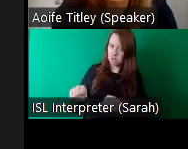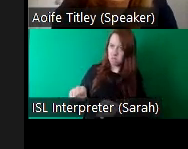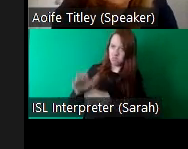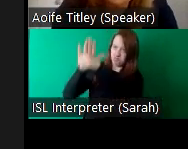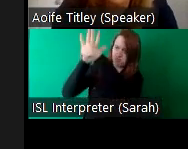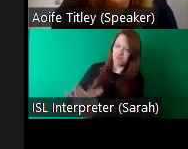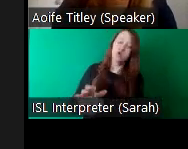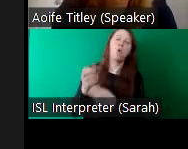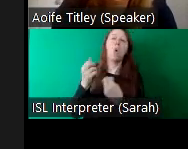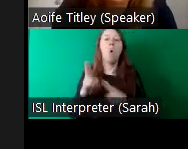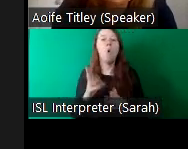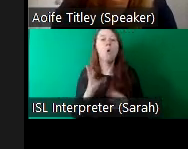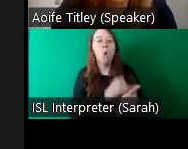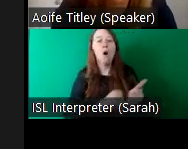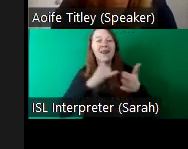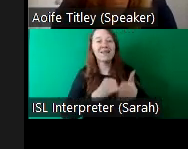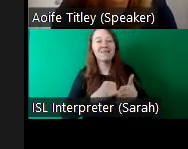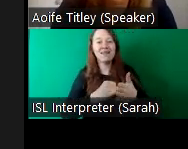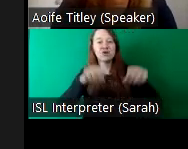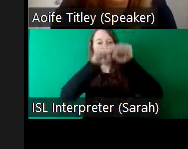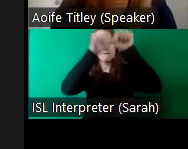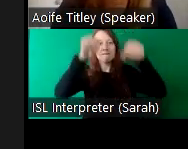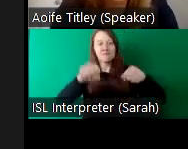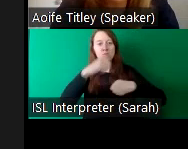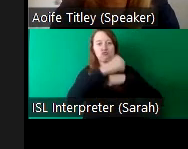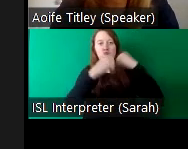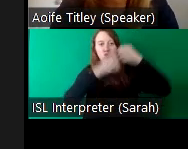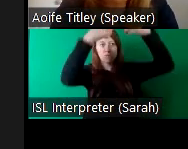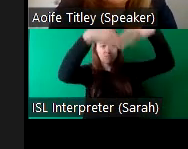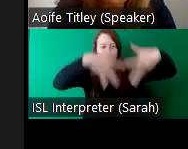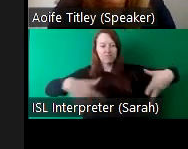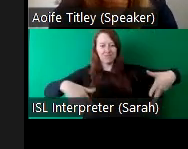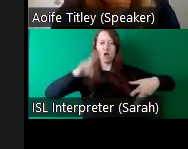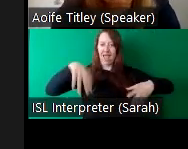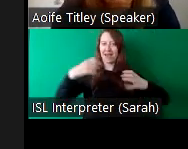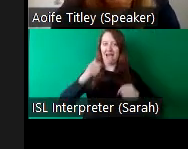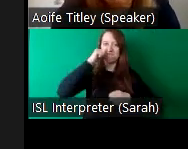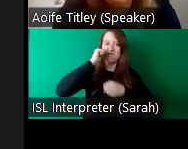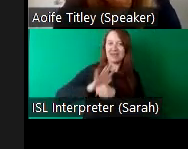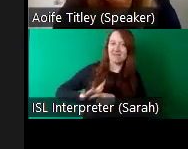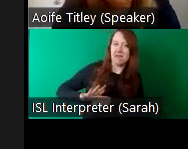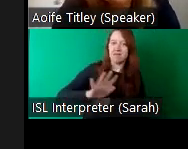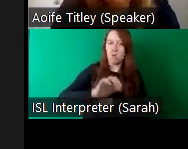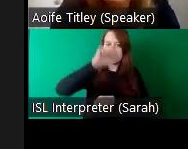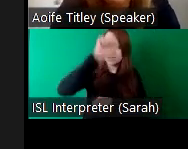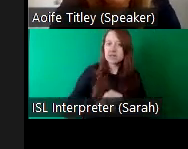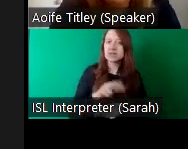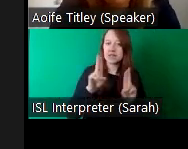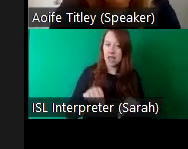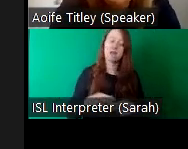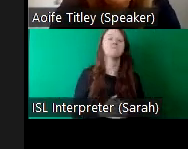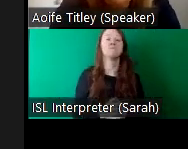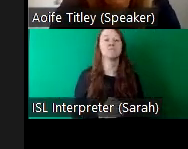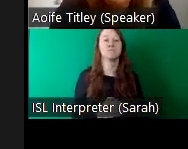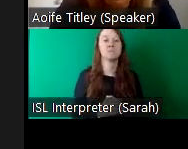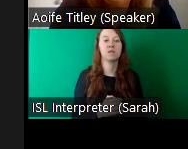through organizational structures and systems within society as well. So Derek Bell, who was one of the founders of CRT, he would